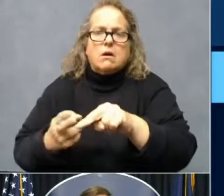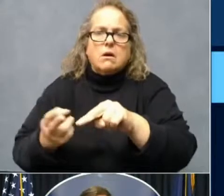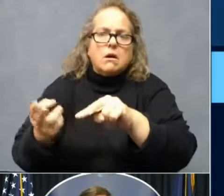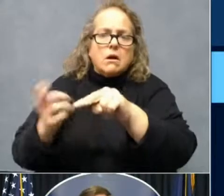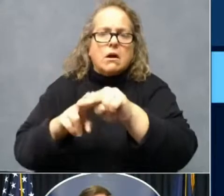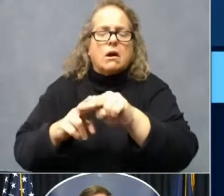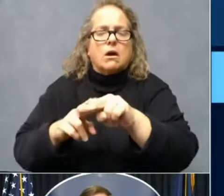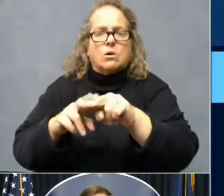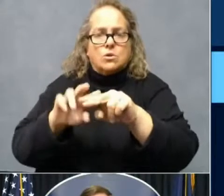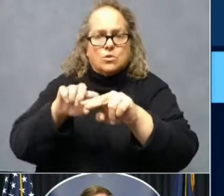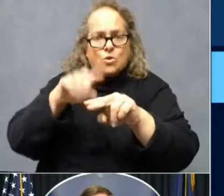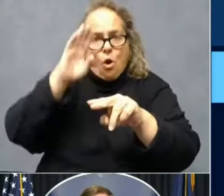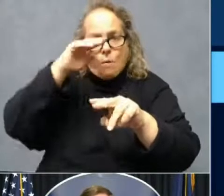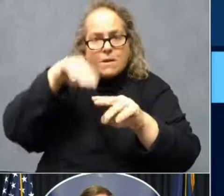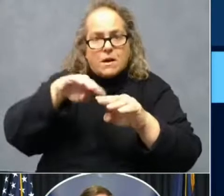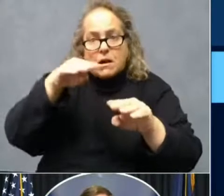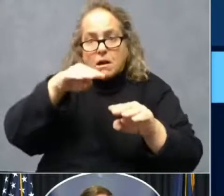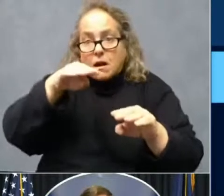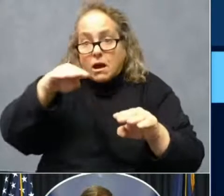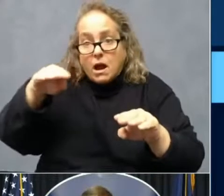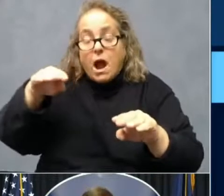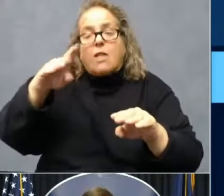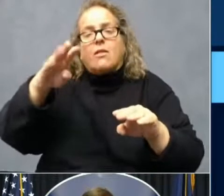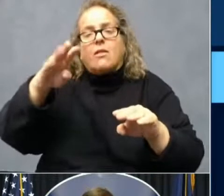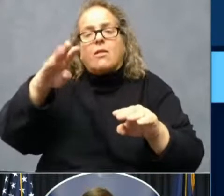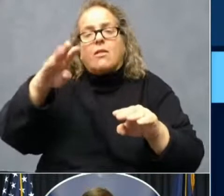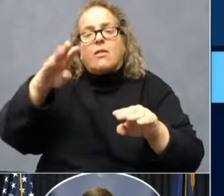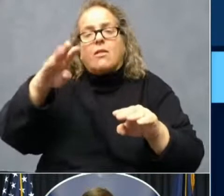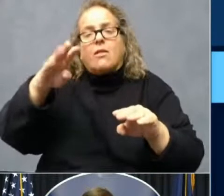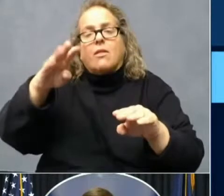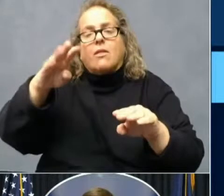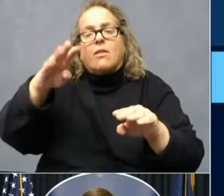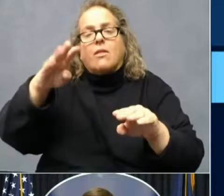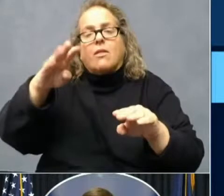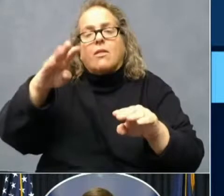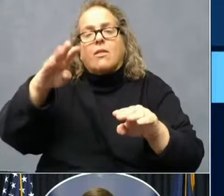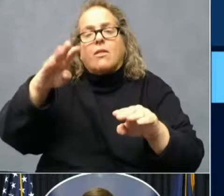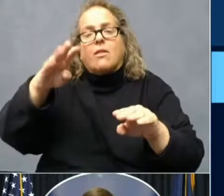and then decrease our number of COVID cases. And why